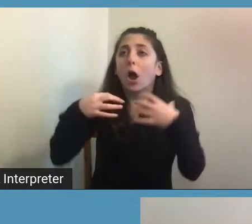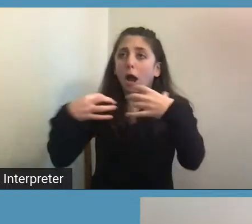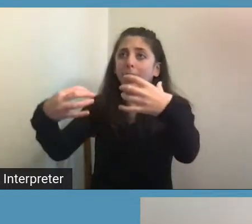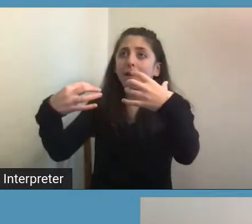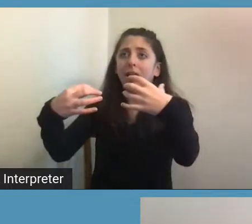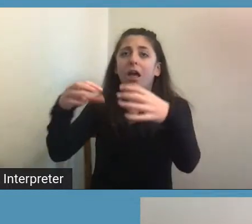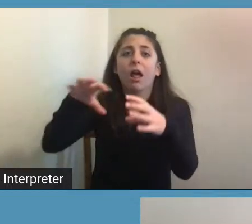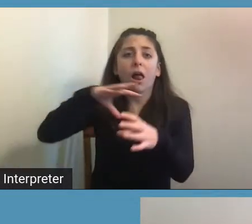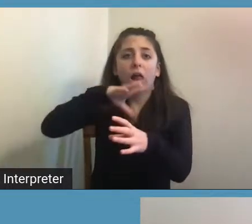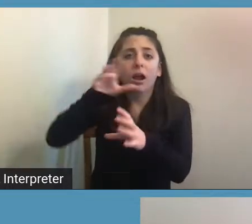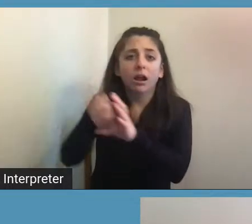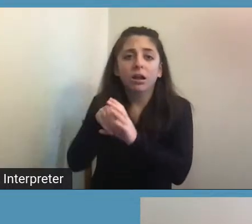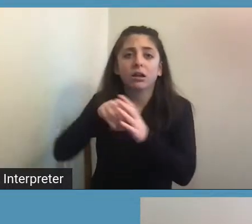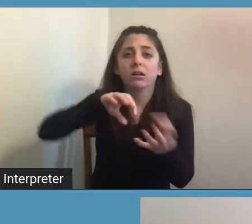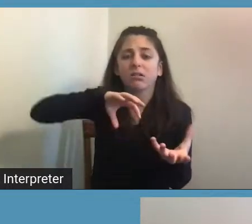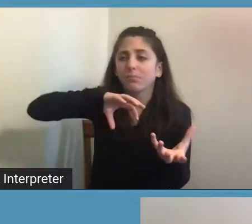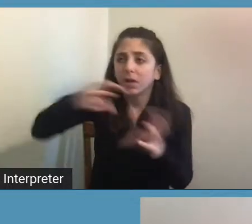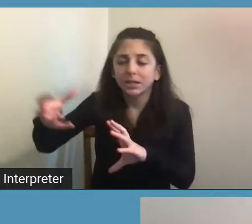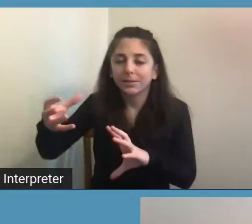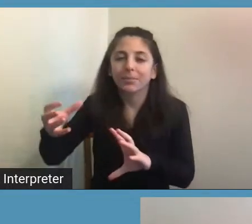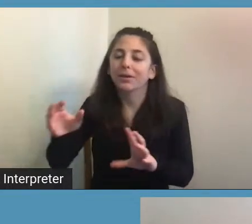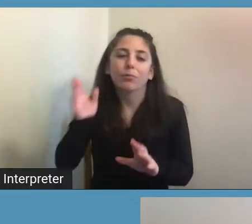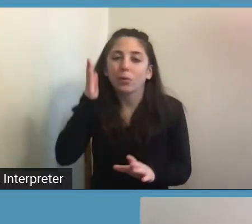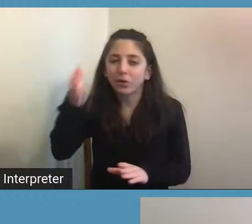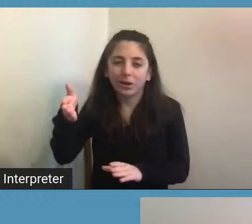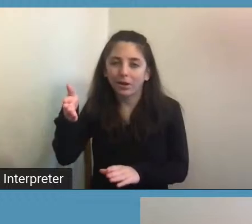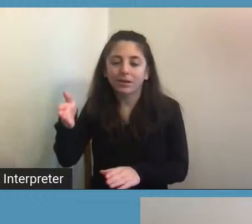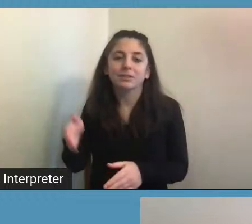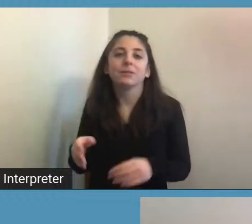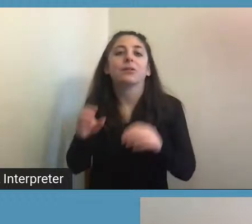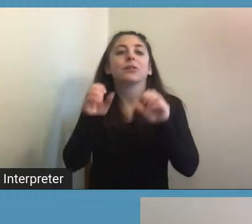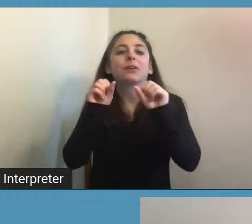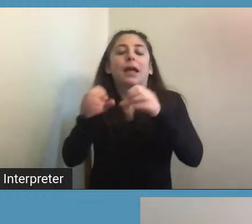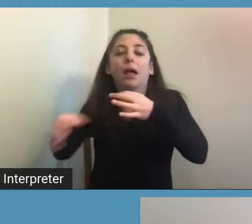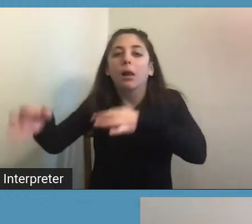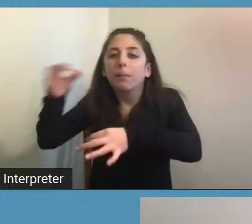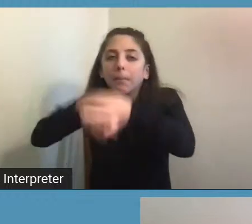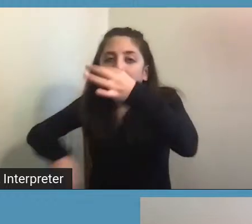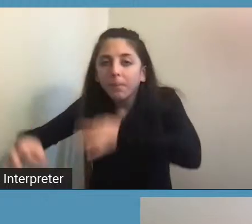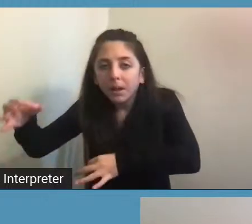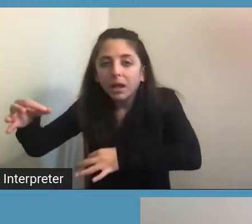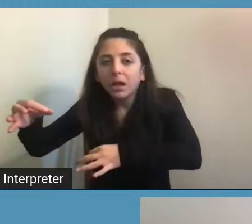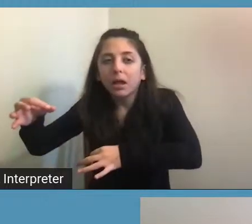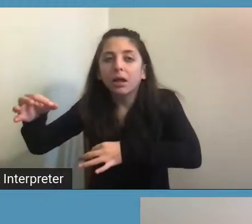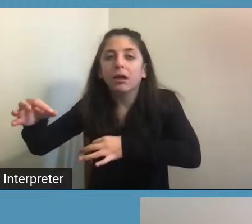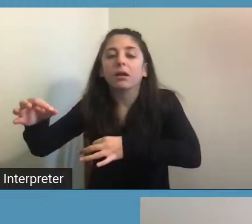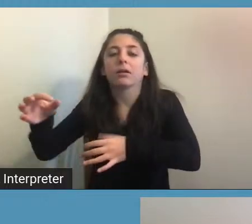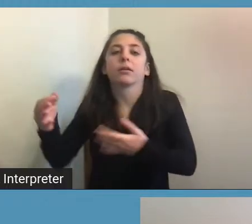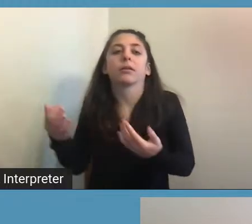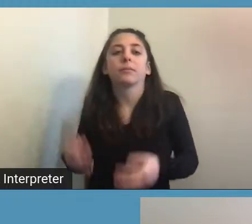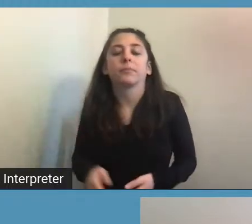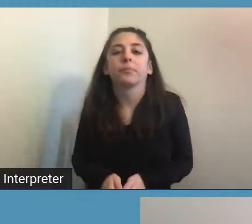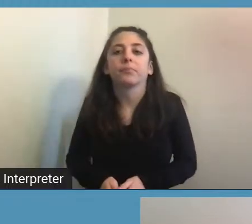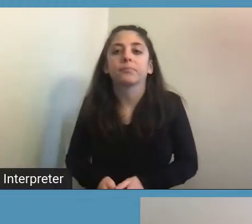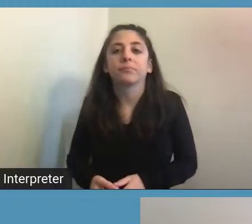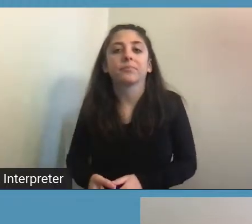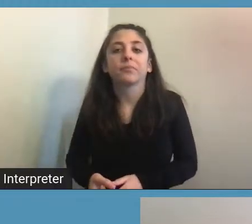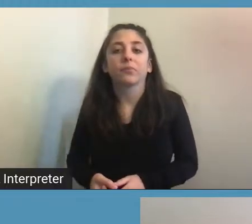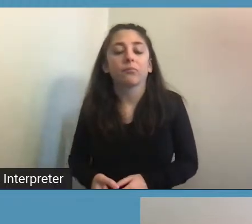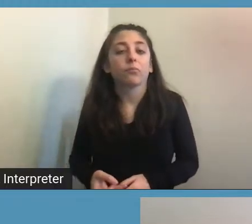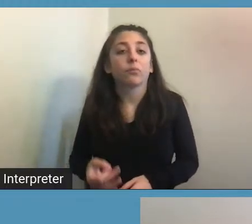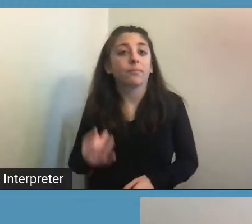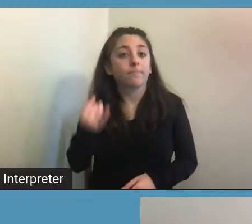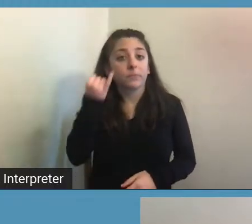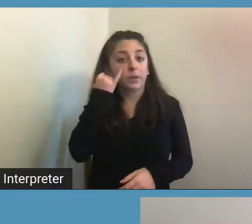off. So you can opt to swap things in and out. If you have a lot of campaigns that